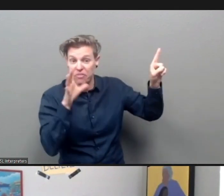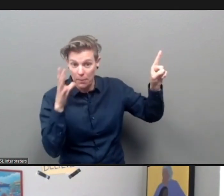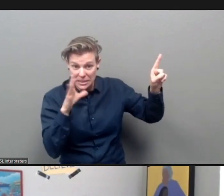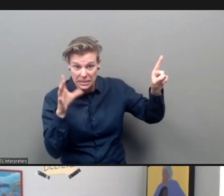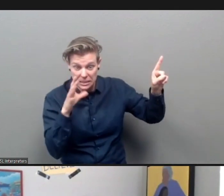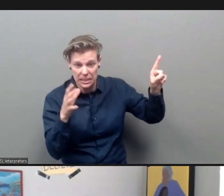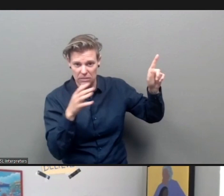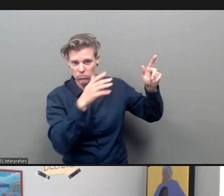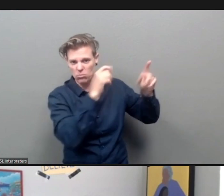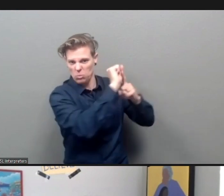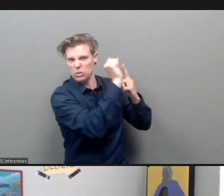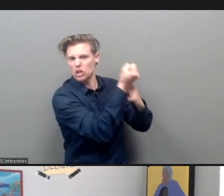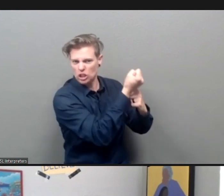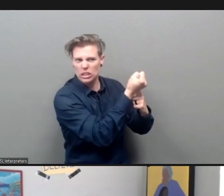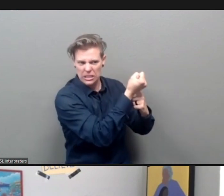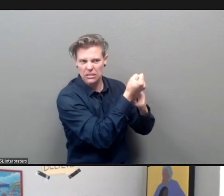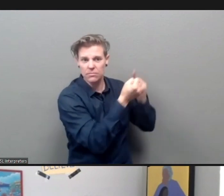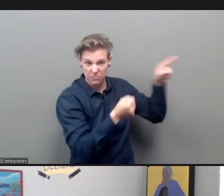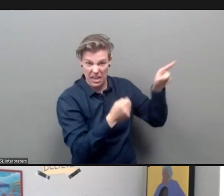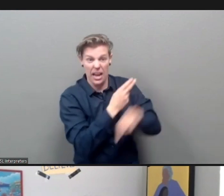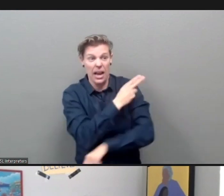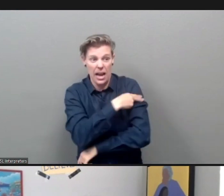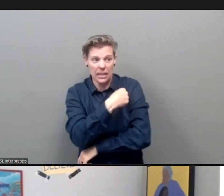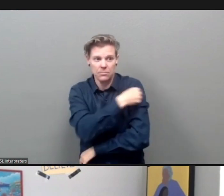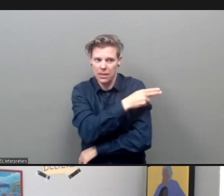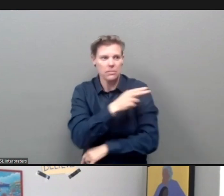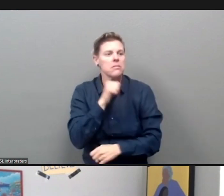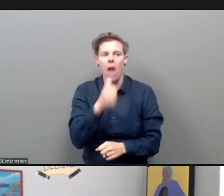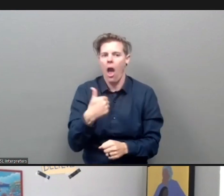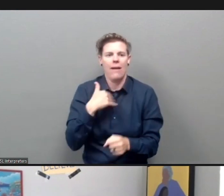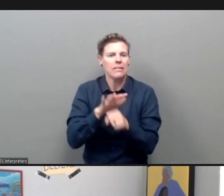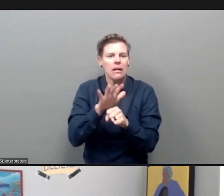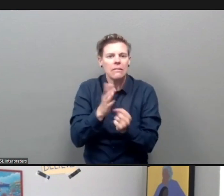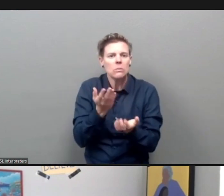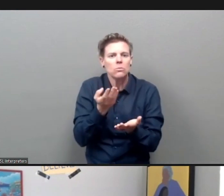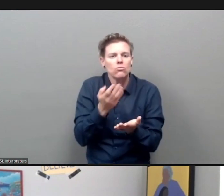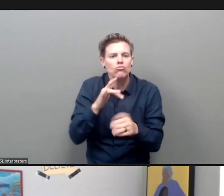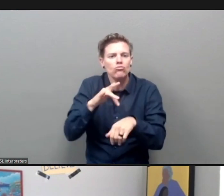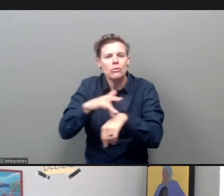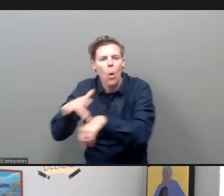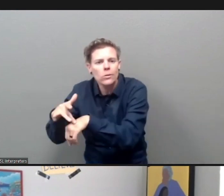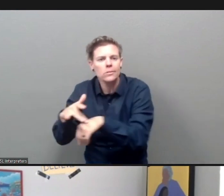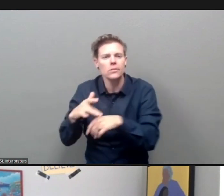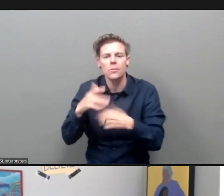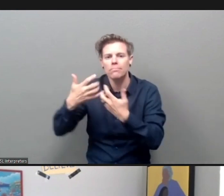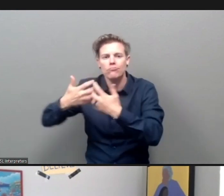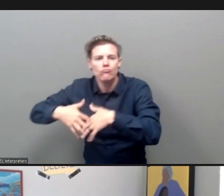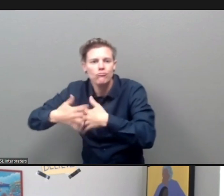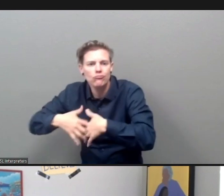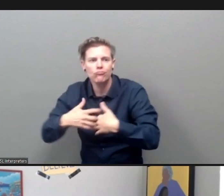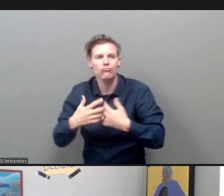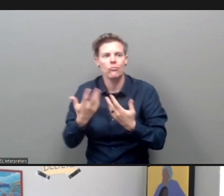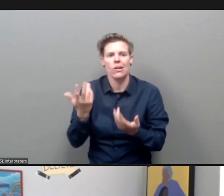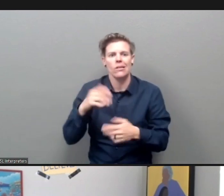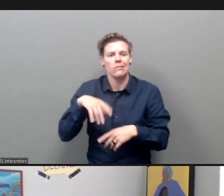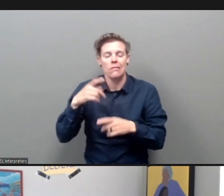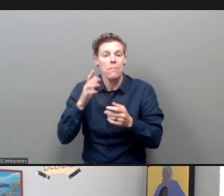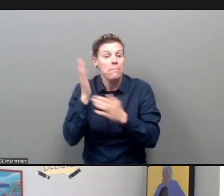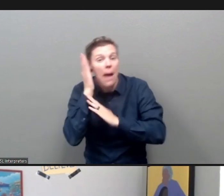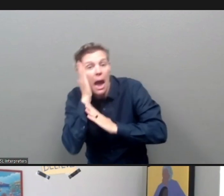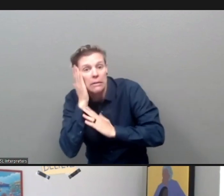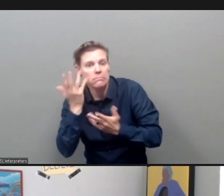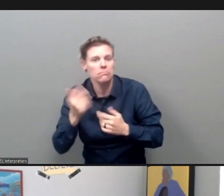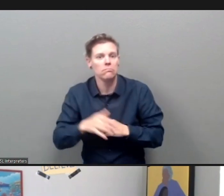that hospital does not have the resources to provide intensive care, general medical care,